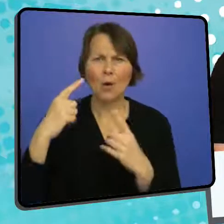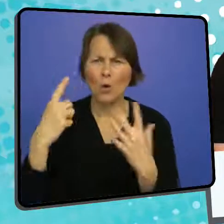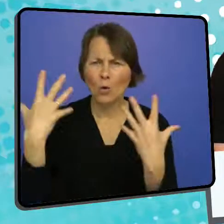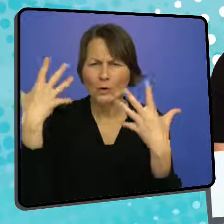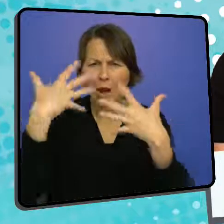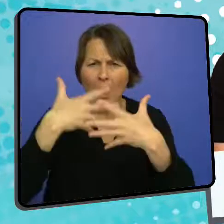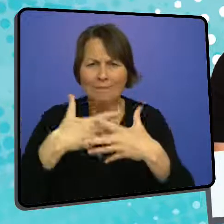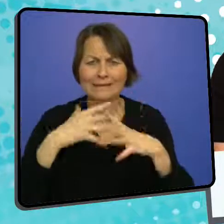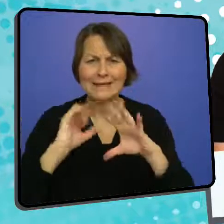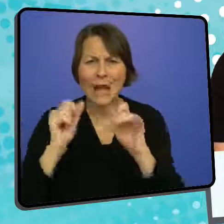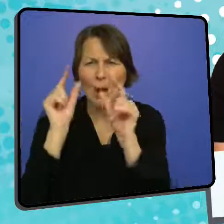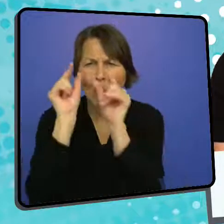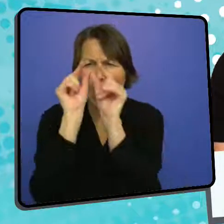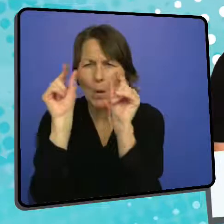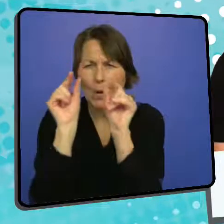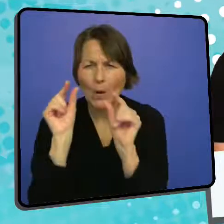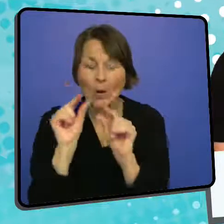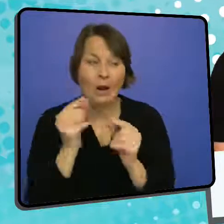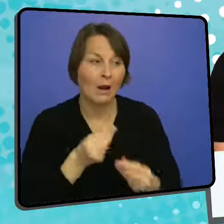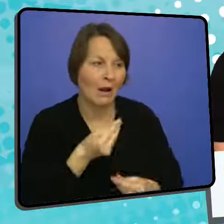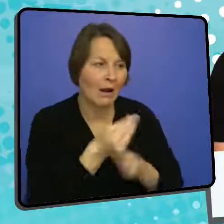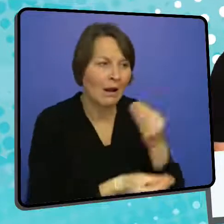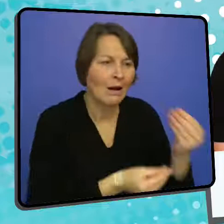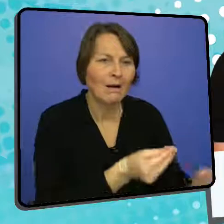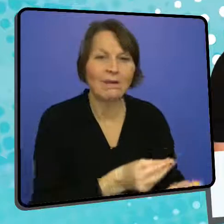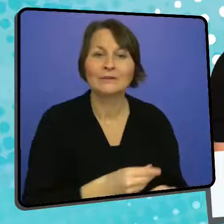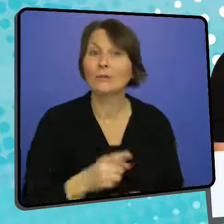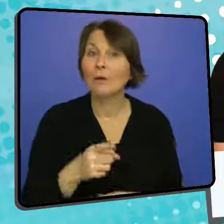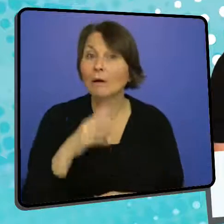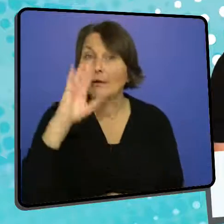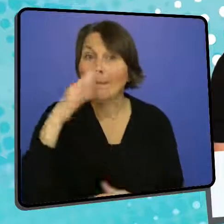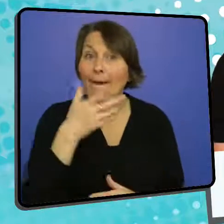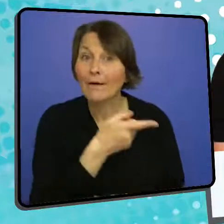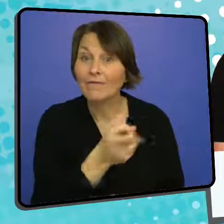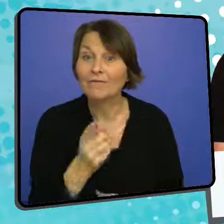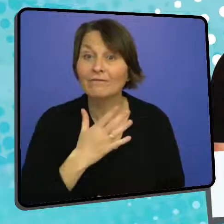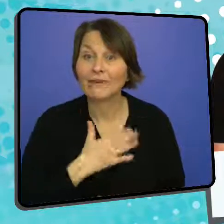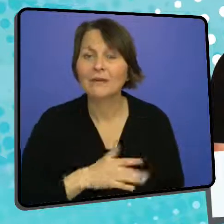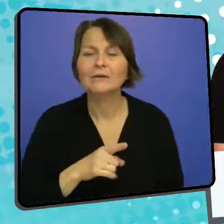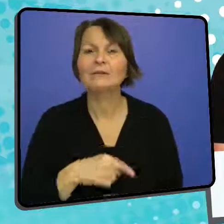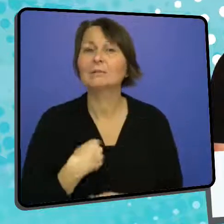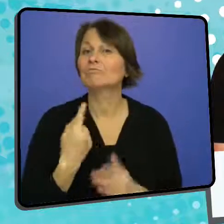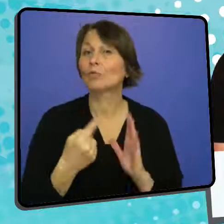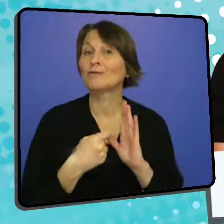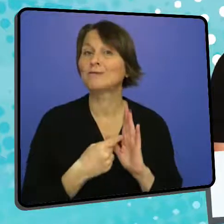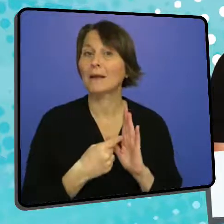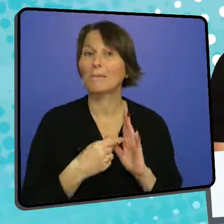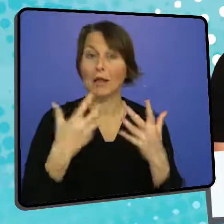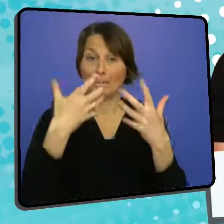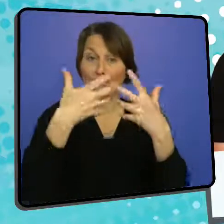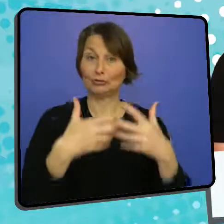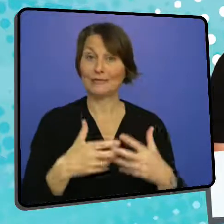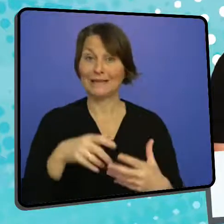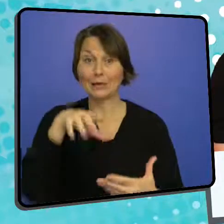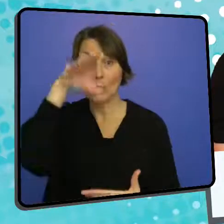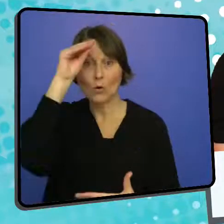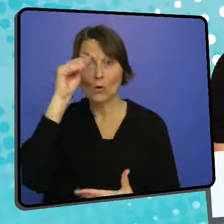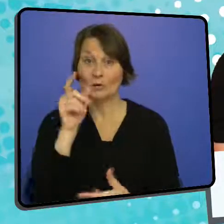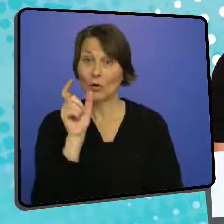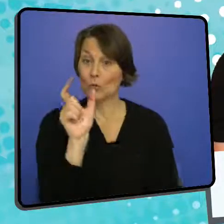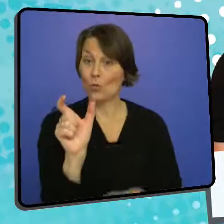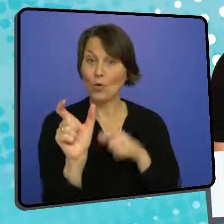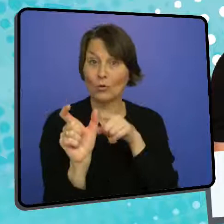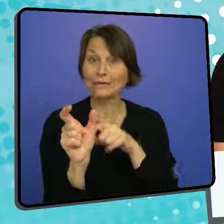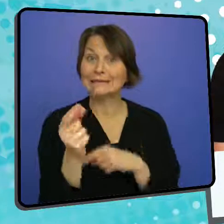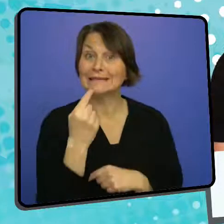Like, I don't know about you, with machine learning, sometimes you go, oh, you say a word and you kind of know what it means, but to